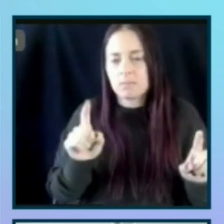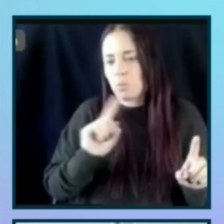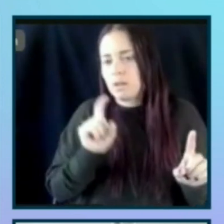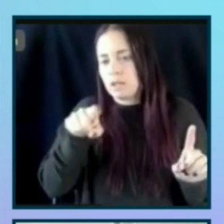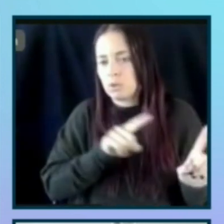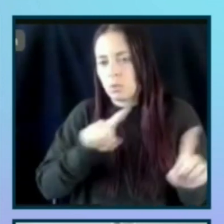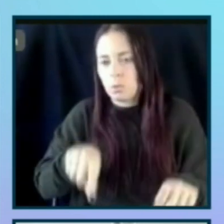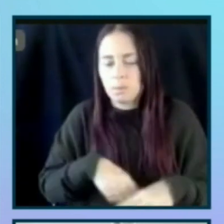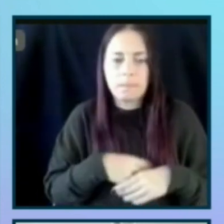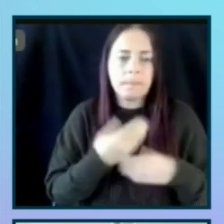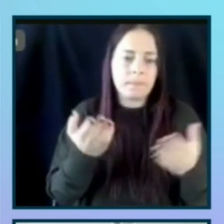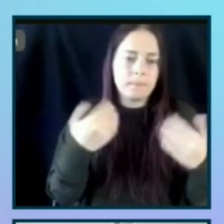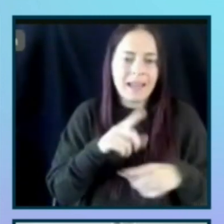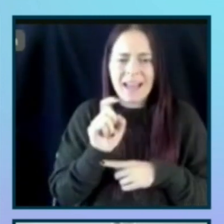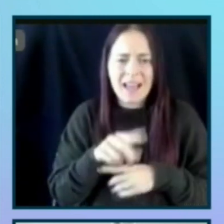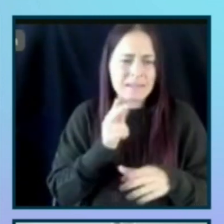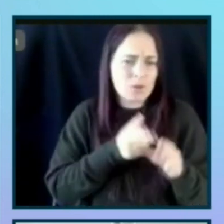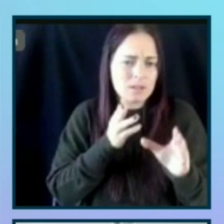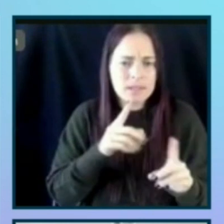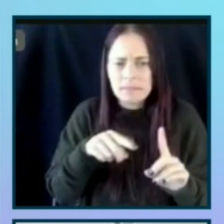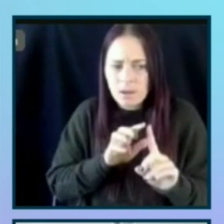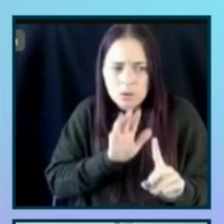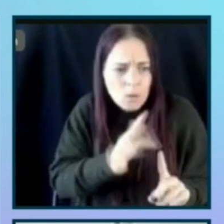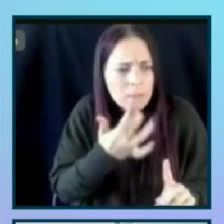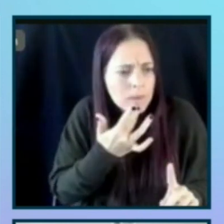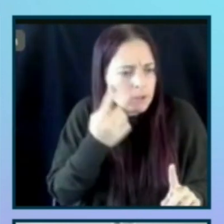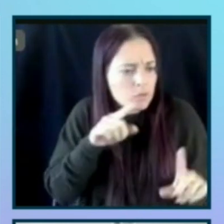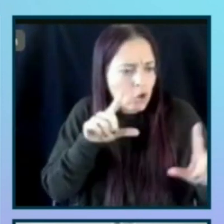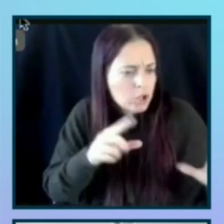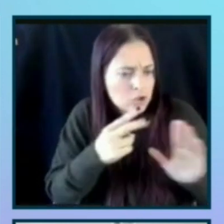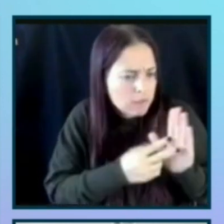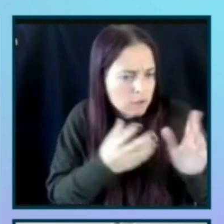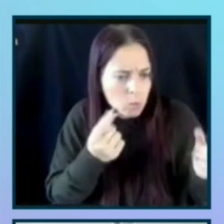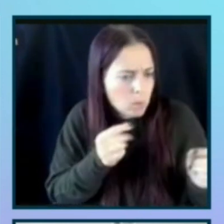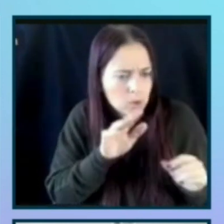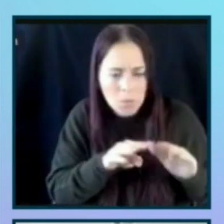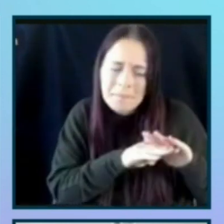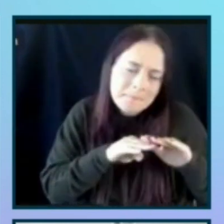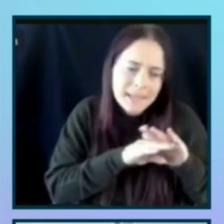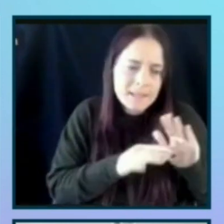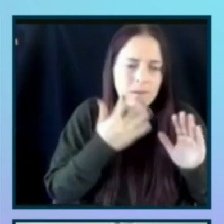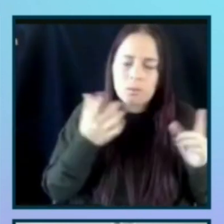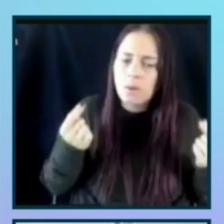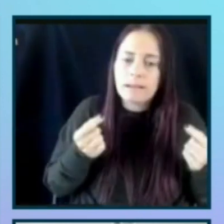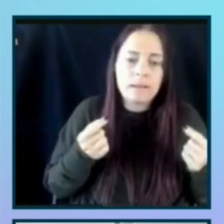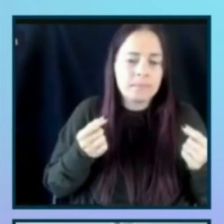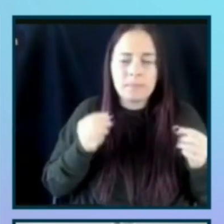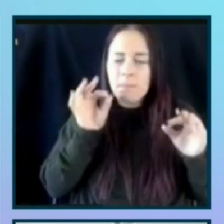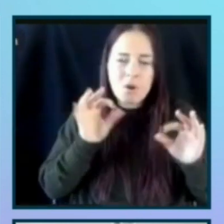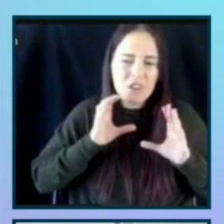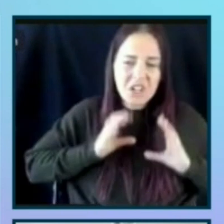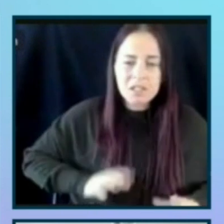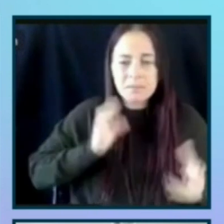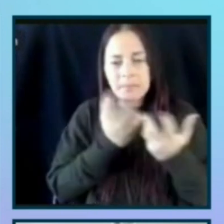Ask participants about their basic screen reader preferences. So, we can't customize everything in this experience, but there are